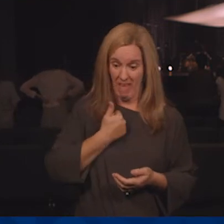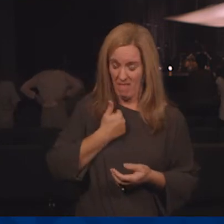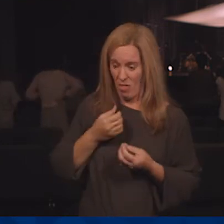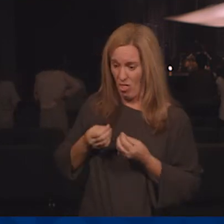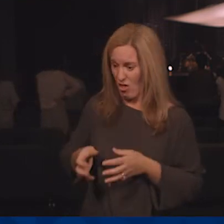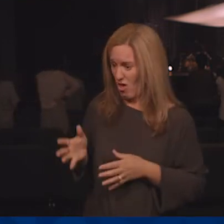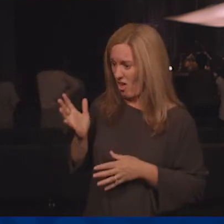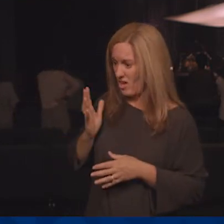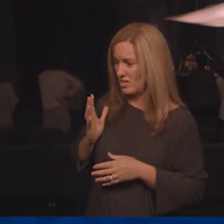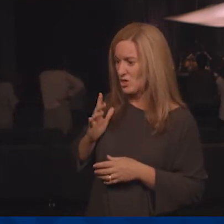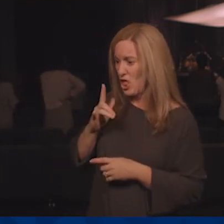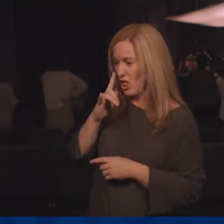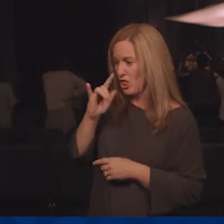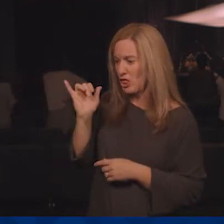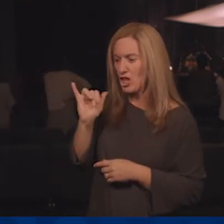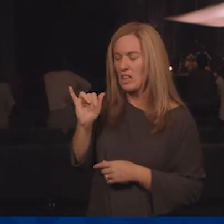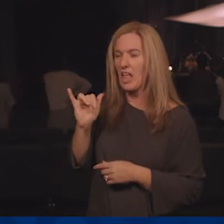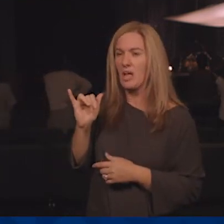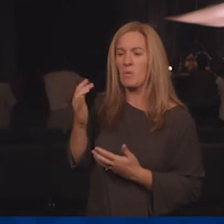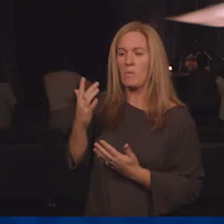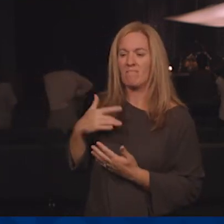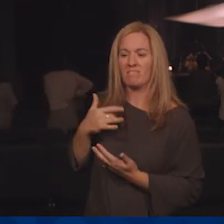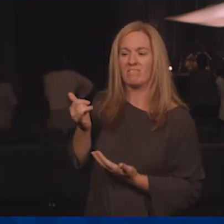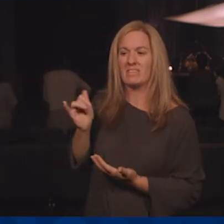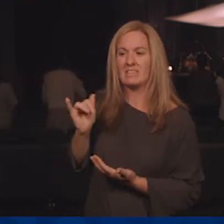Because you can look fantastic.